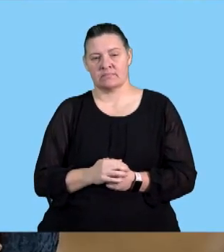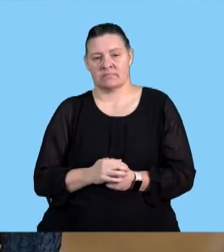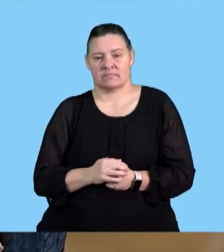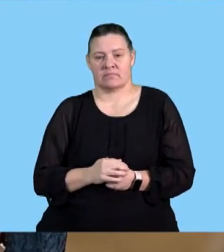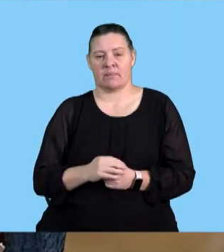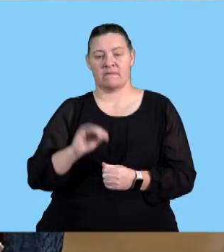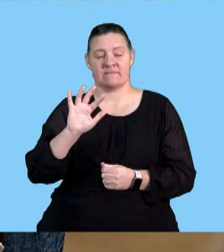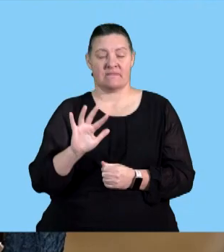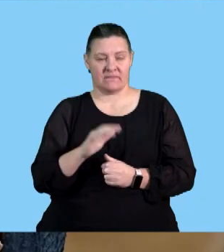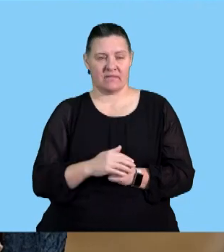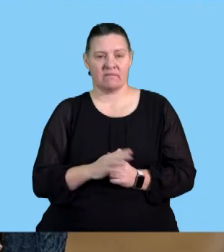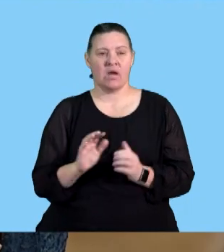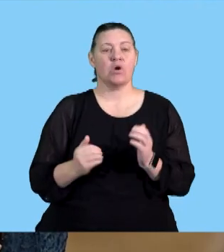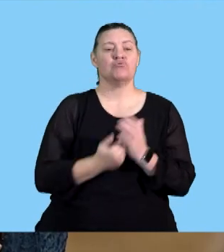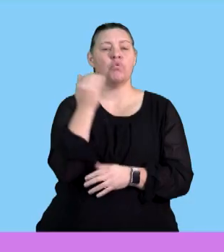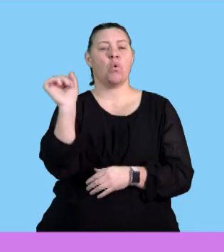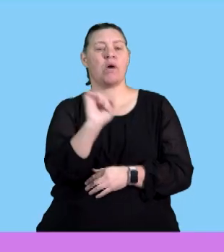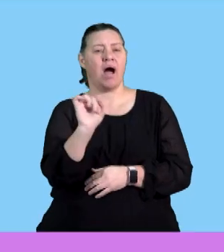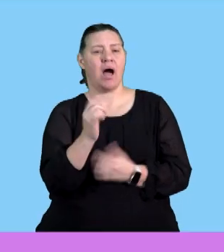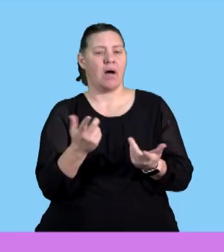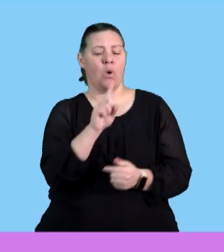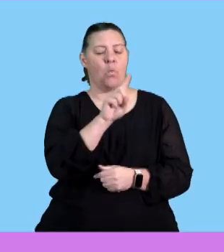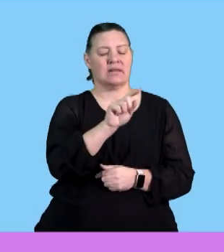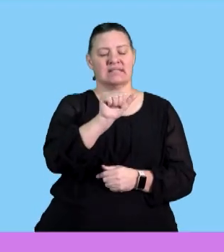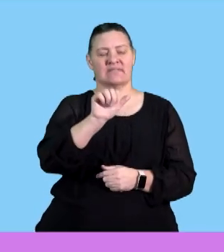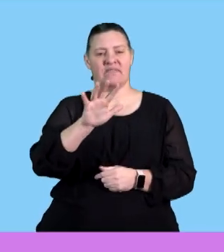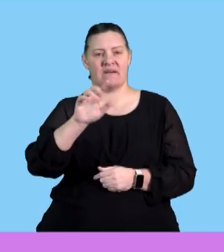Right, then number 5. A new car costs